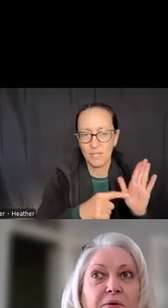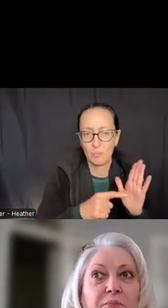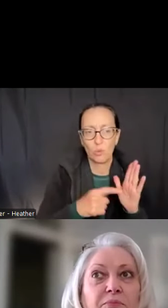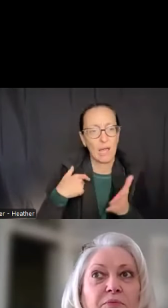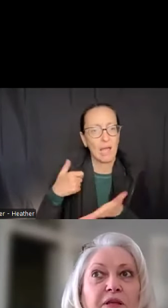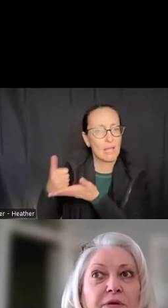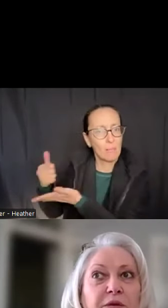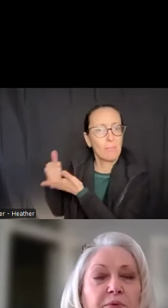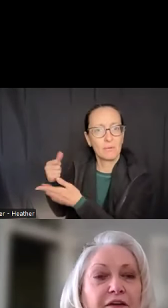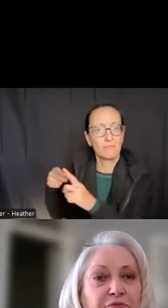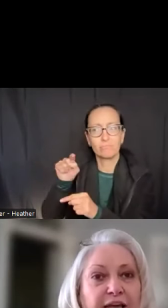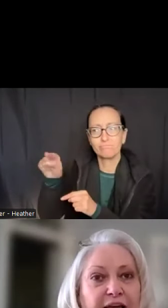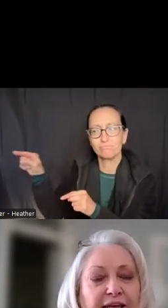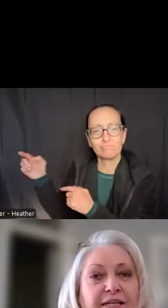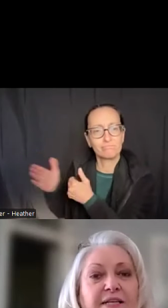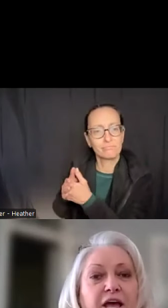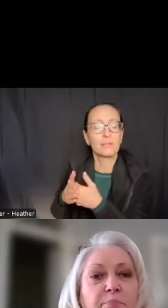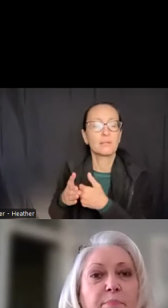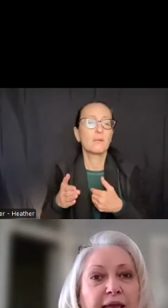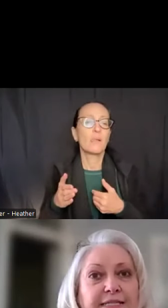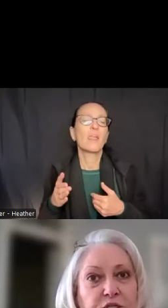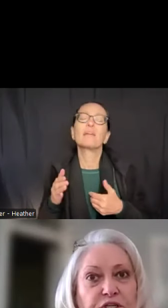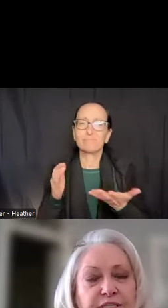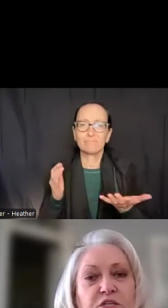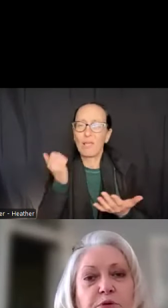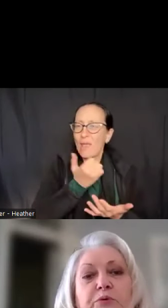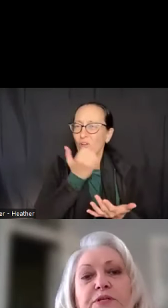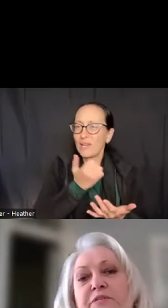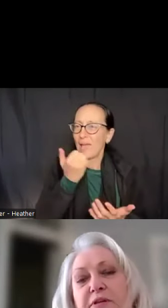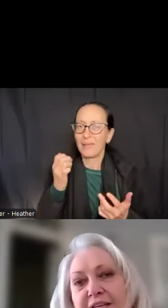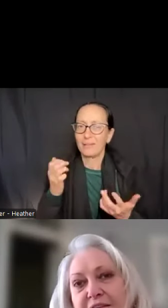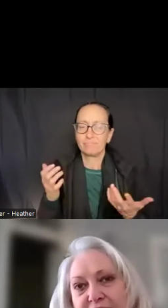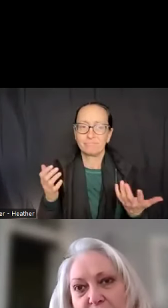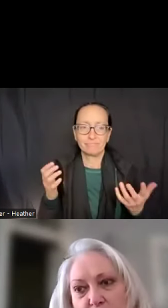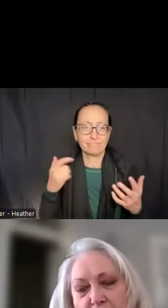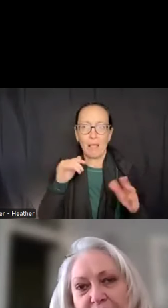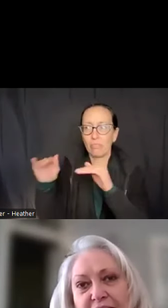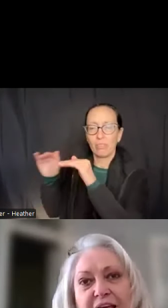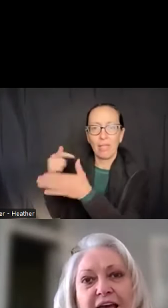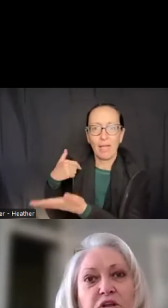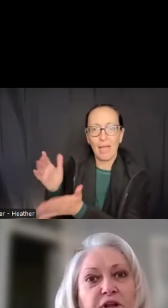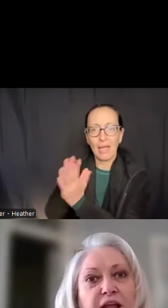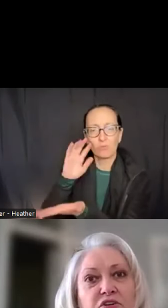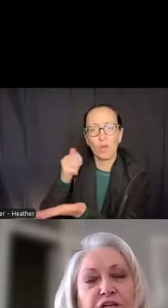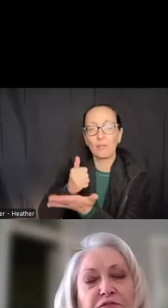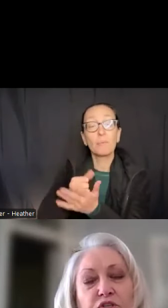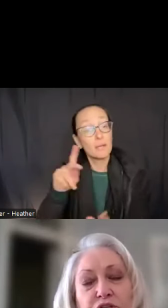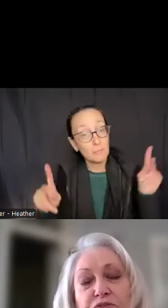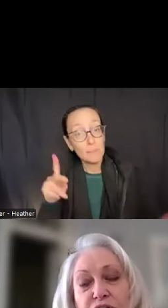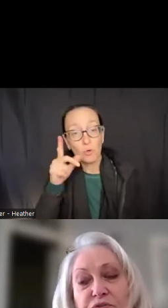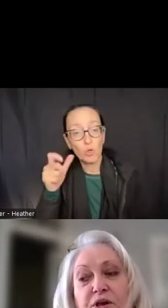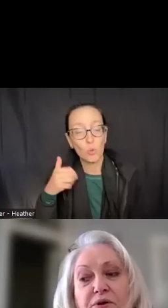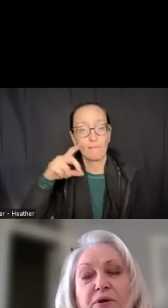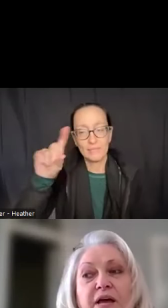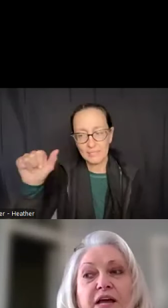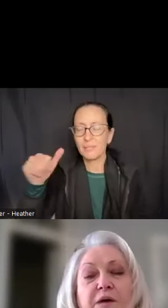that people every day get help making decisions. And so people with disabilities have the same right. And you can actually, if you choose